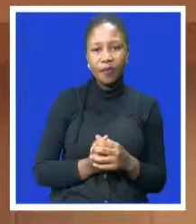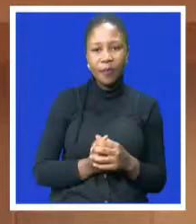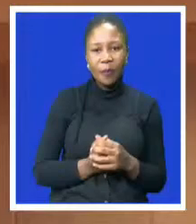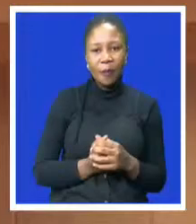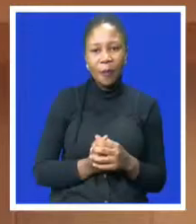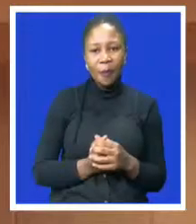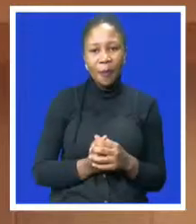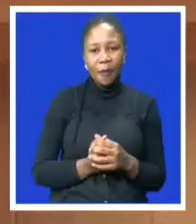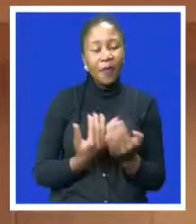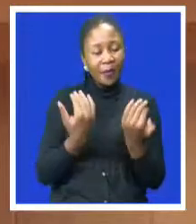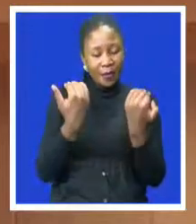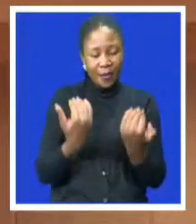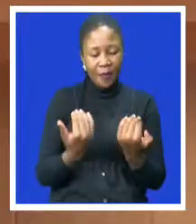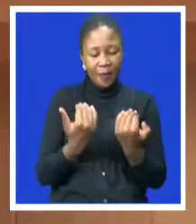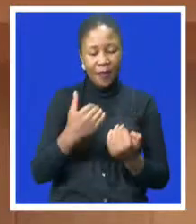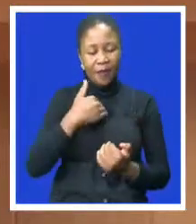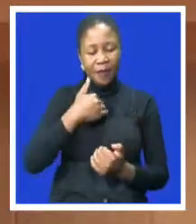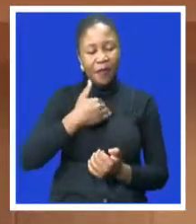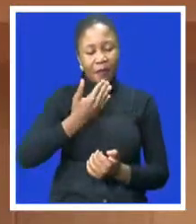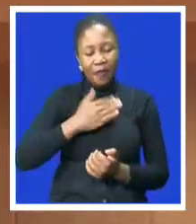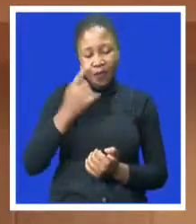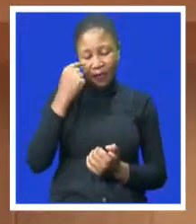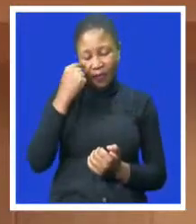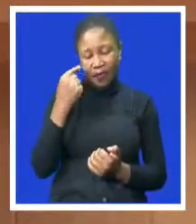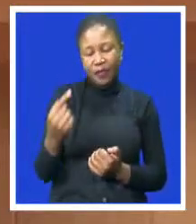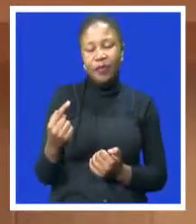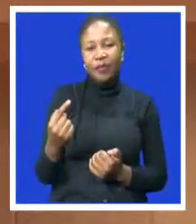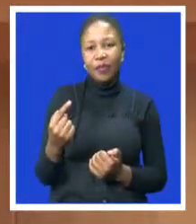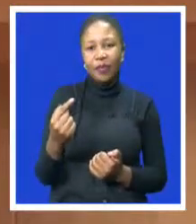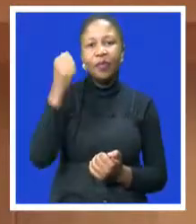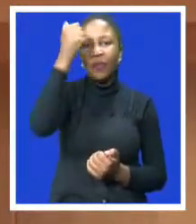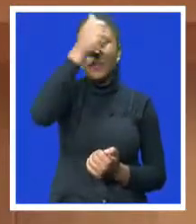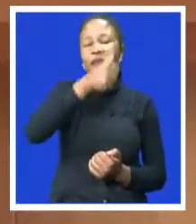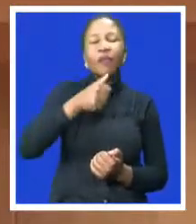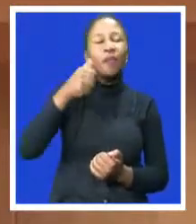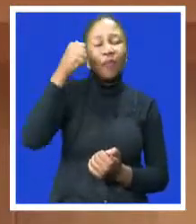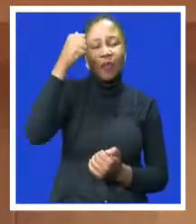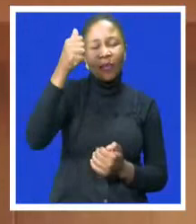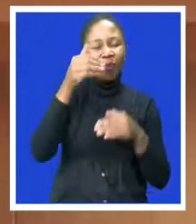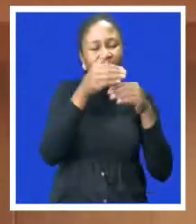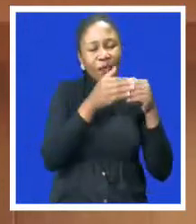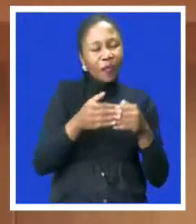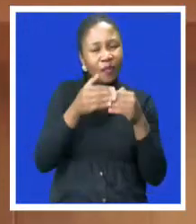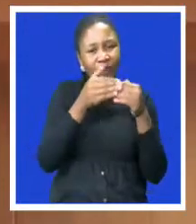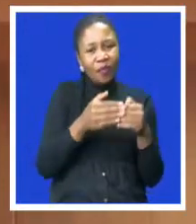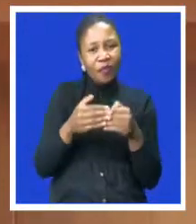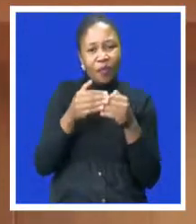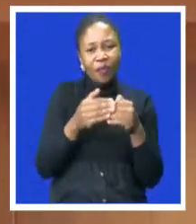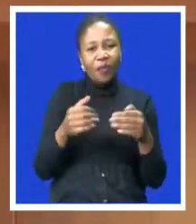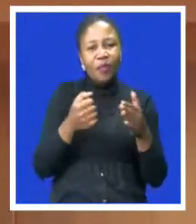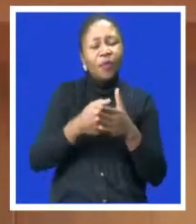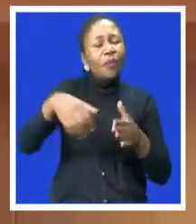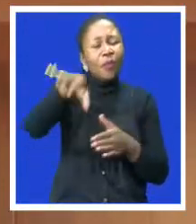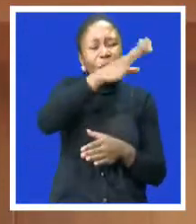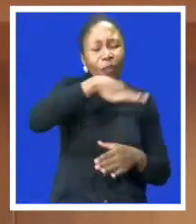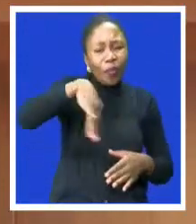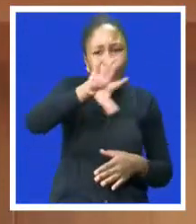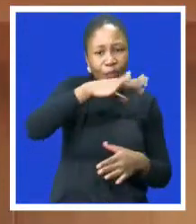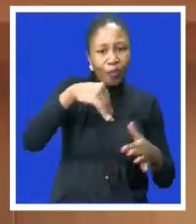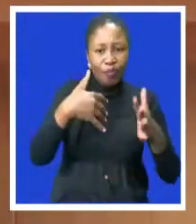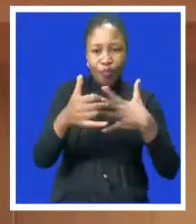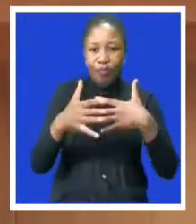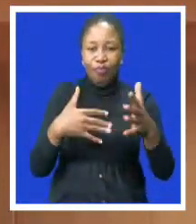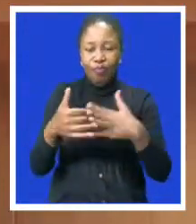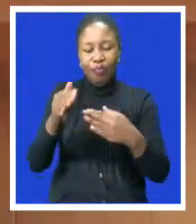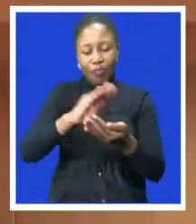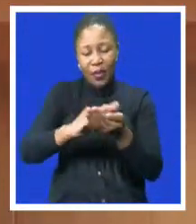of all that he made. God taking care of all that he made. Now, dear Lena, can you